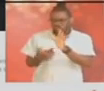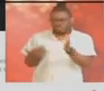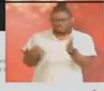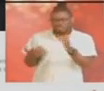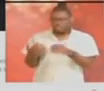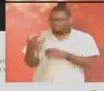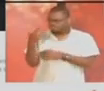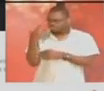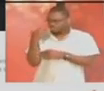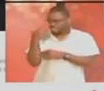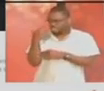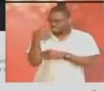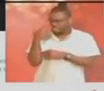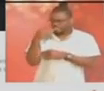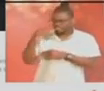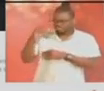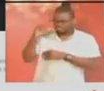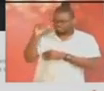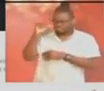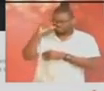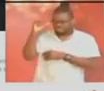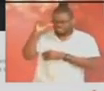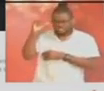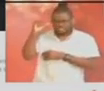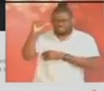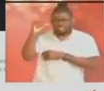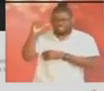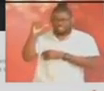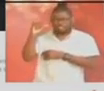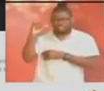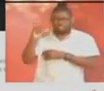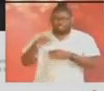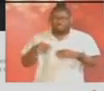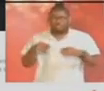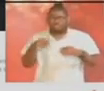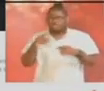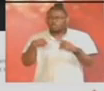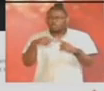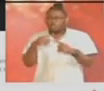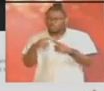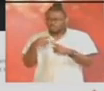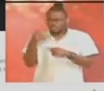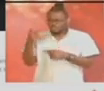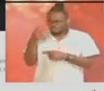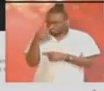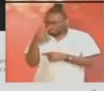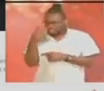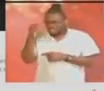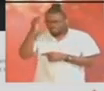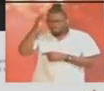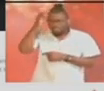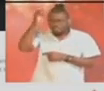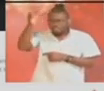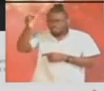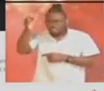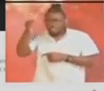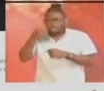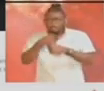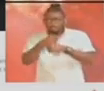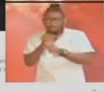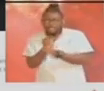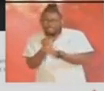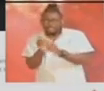gray, and the green, were projections made since the month of December, looking at potential scenarios where we had